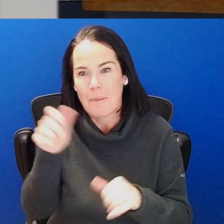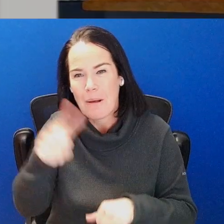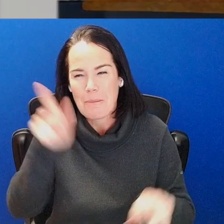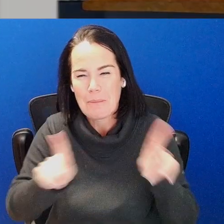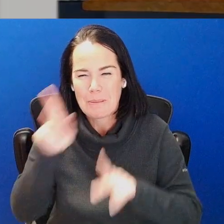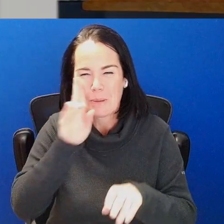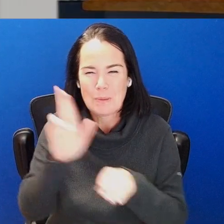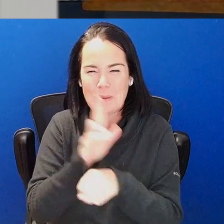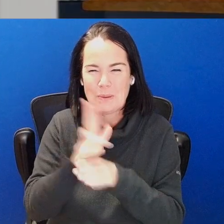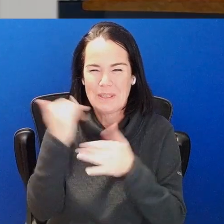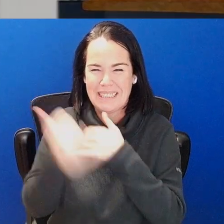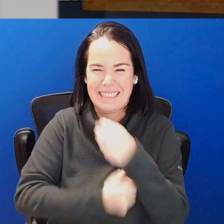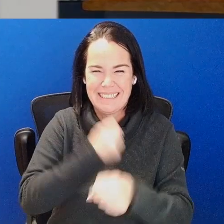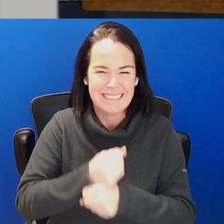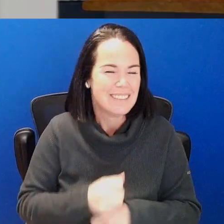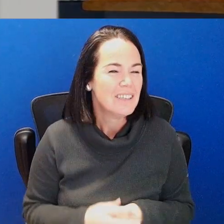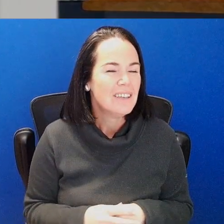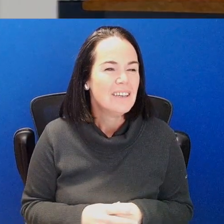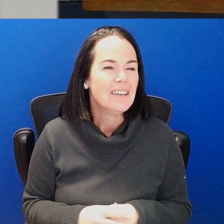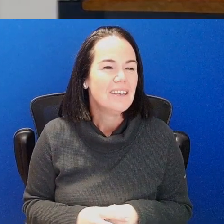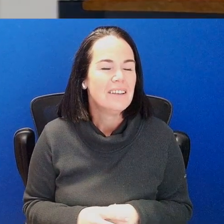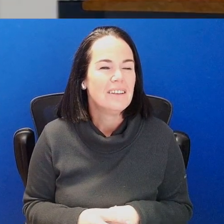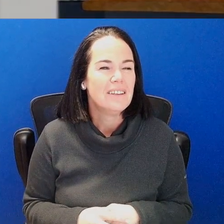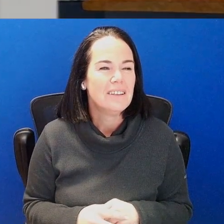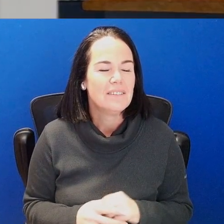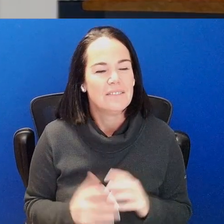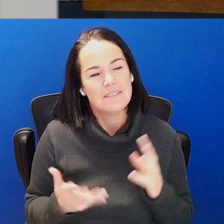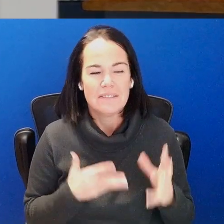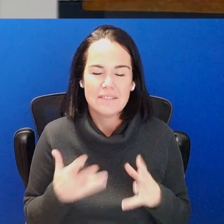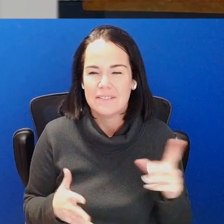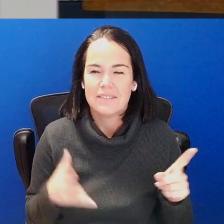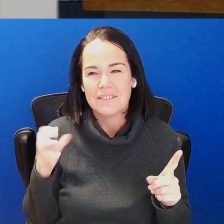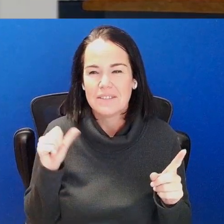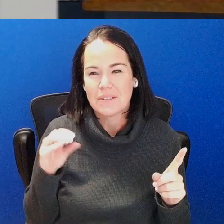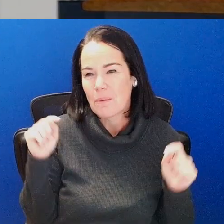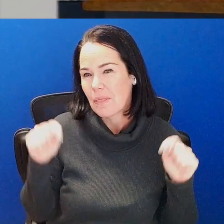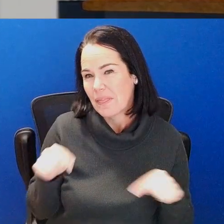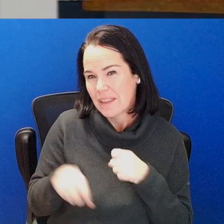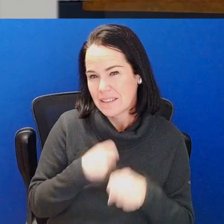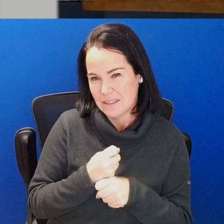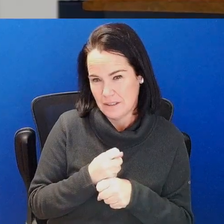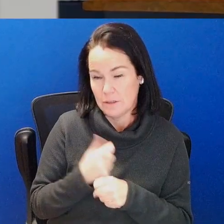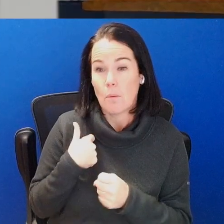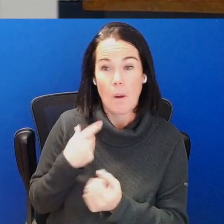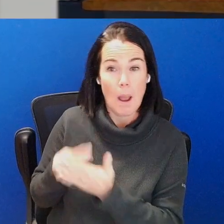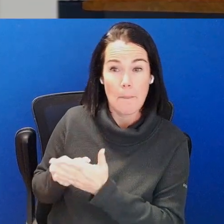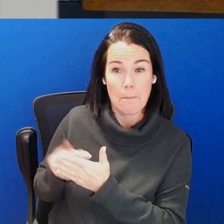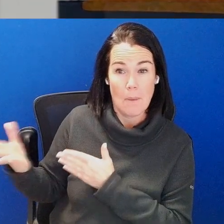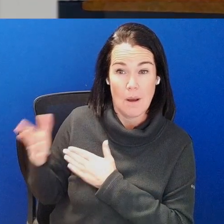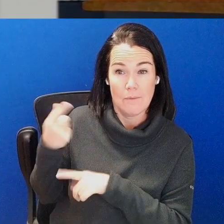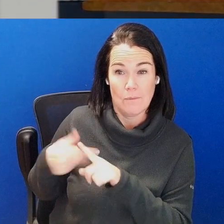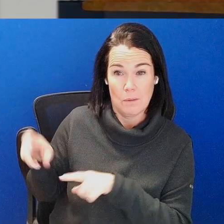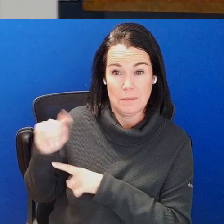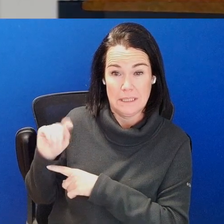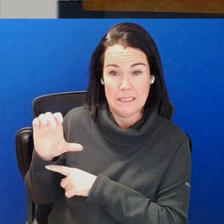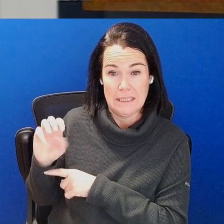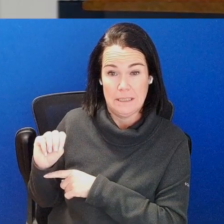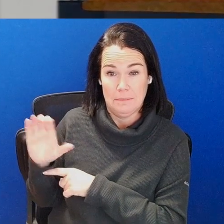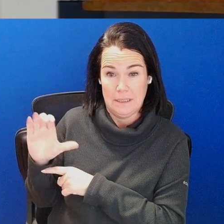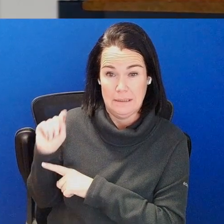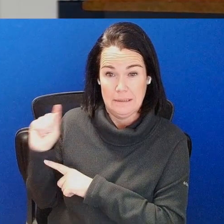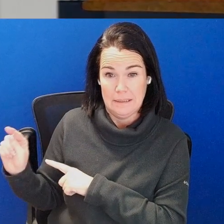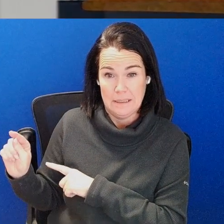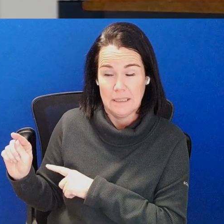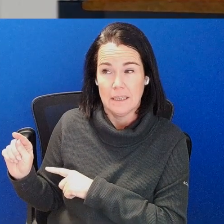is everybody else who's using it this year. And then I also, so this year, what I got from the Coffee Monsters